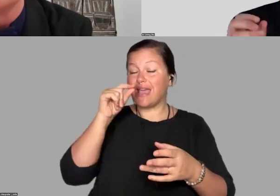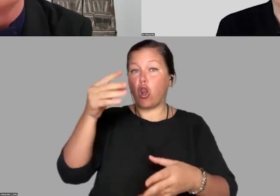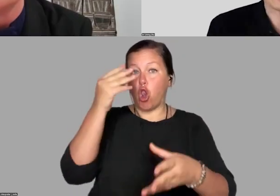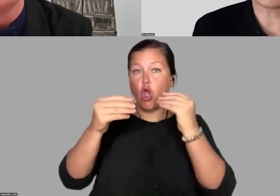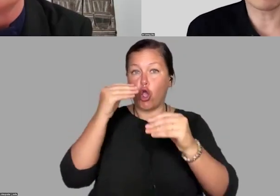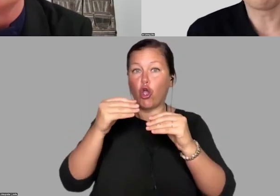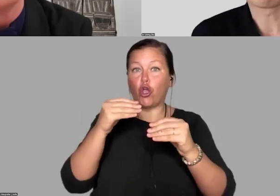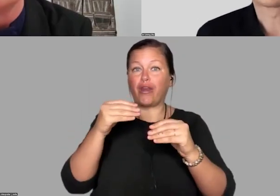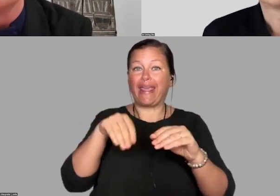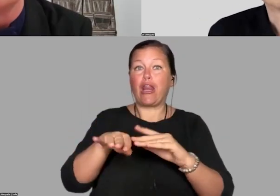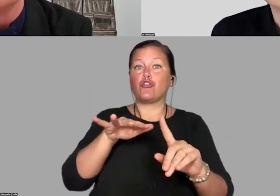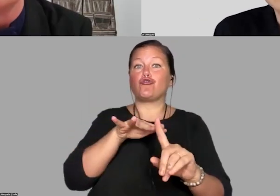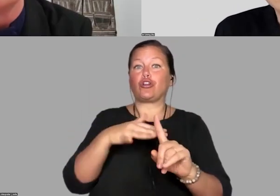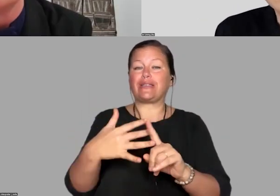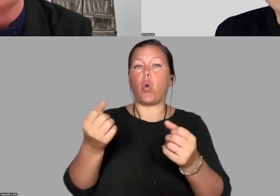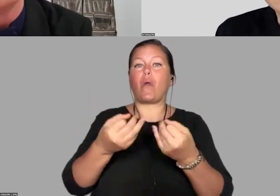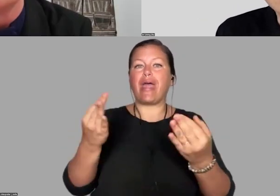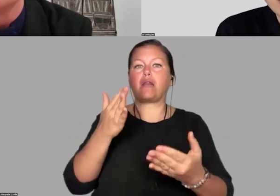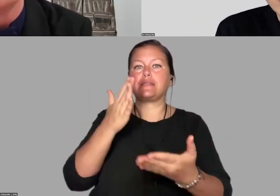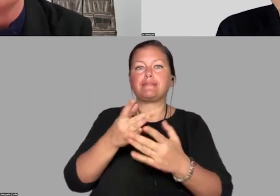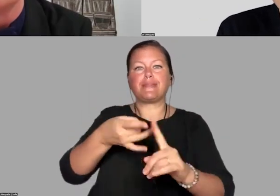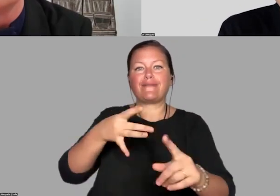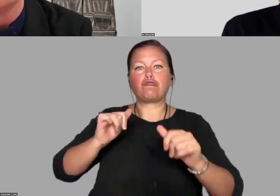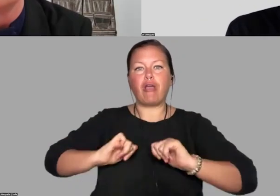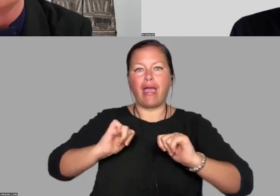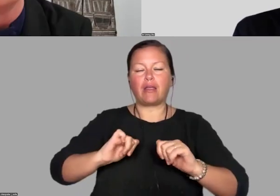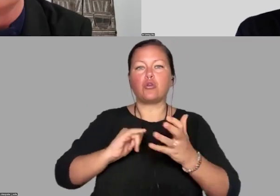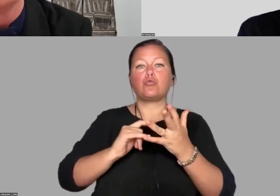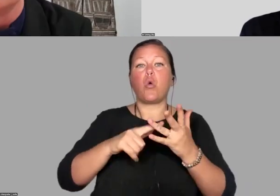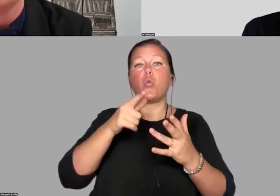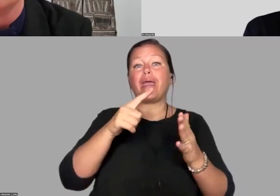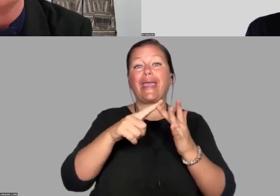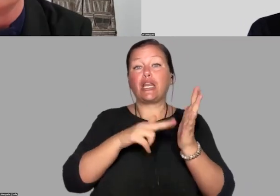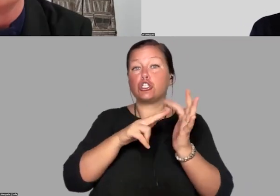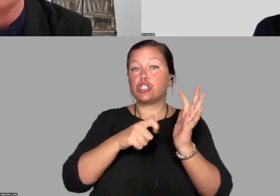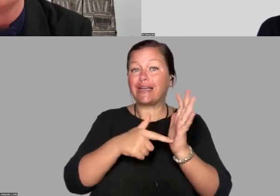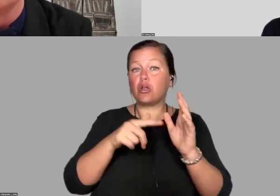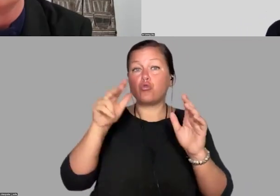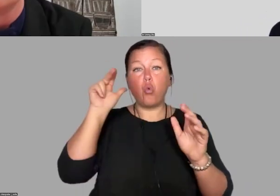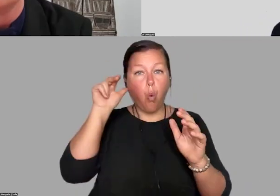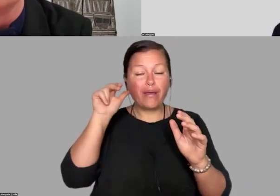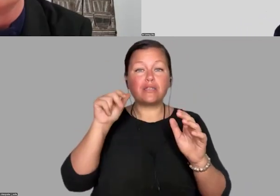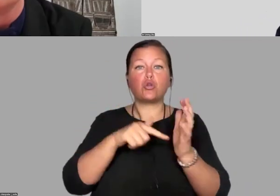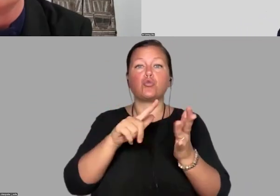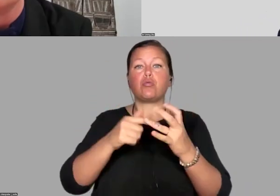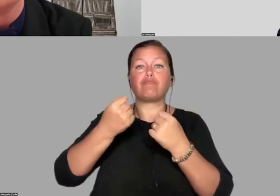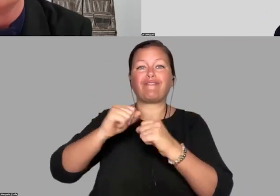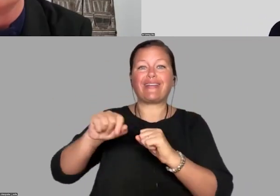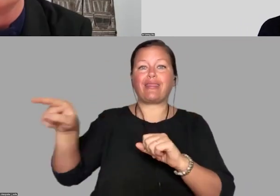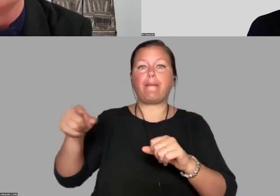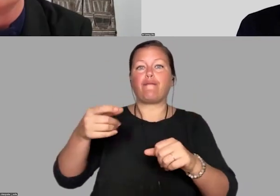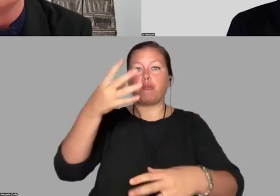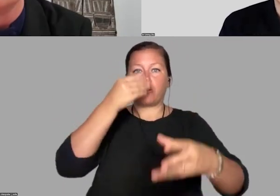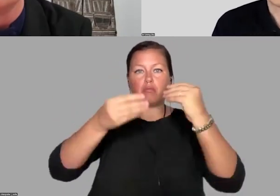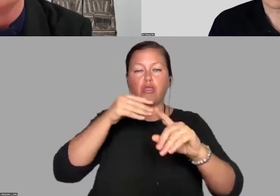So it's depending on really whether you're injecting noise during the usage, preventing in-context learning, or in the